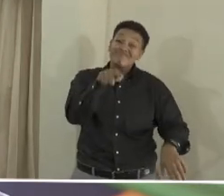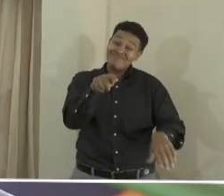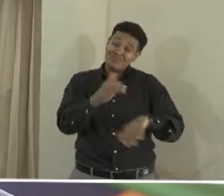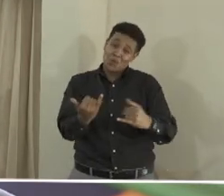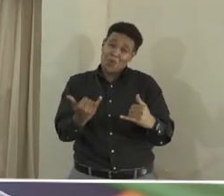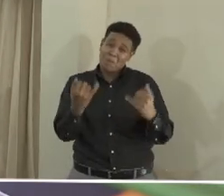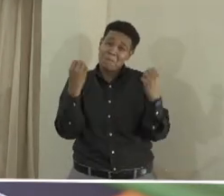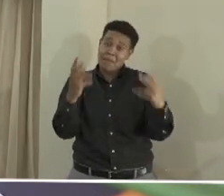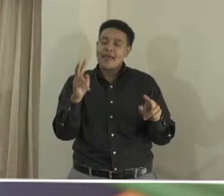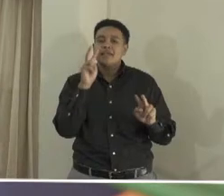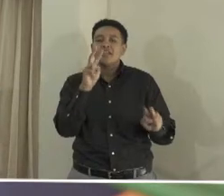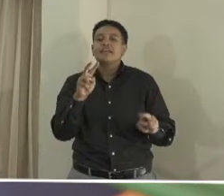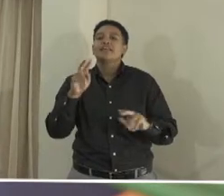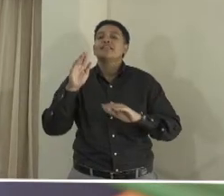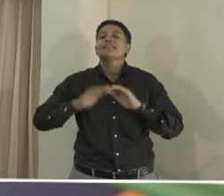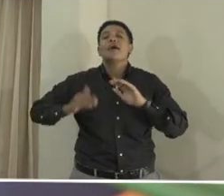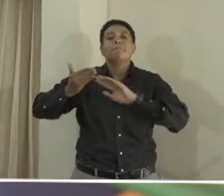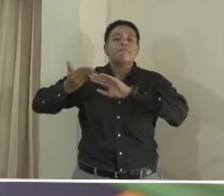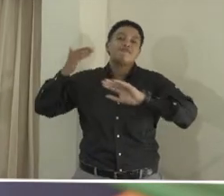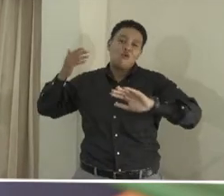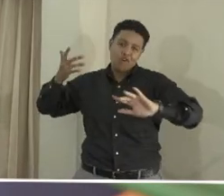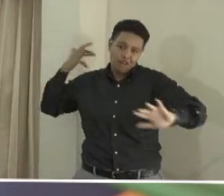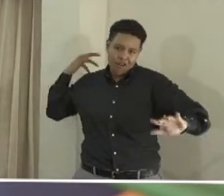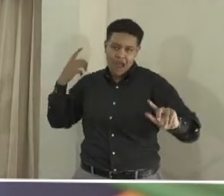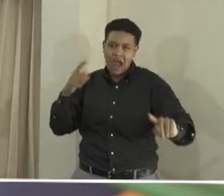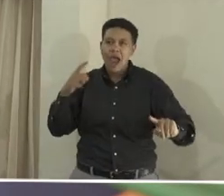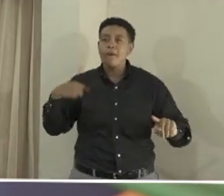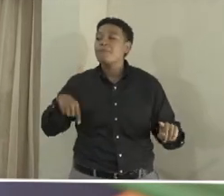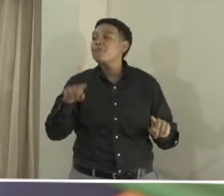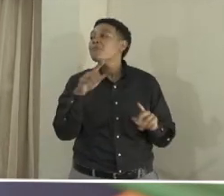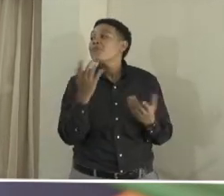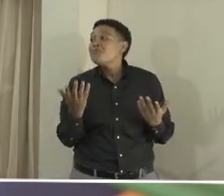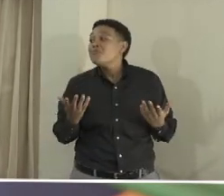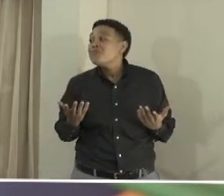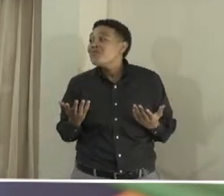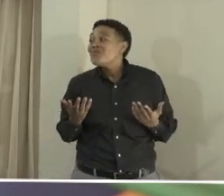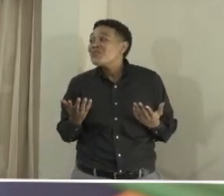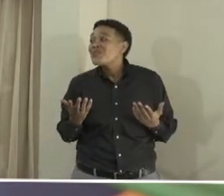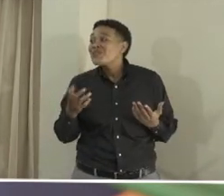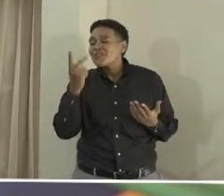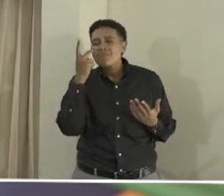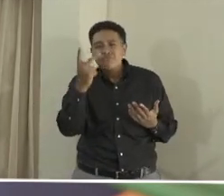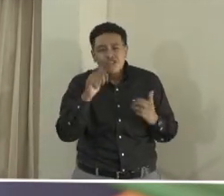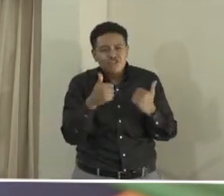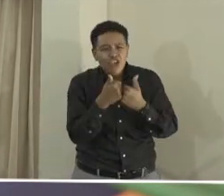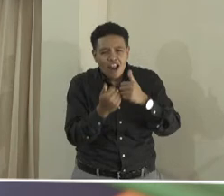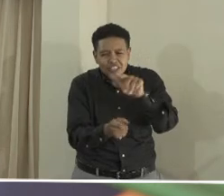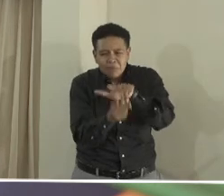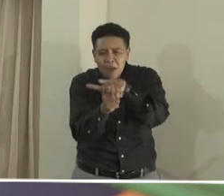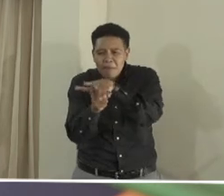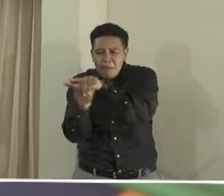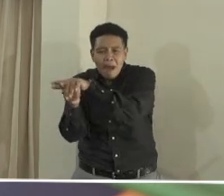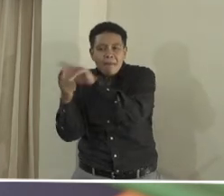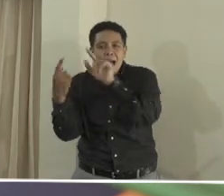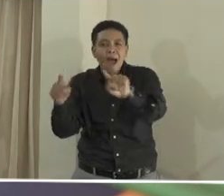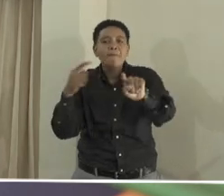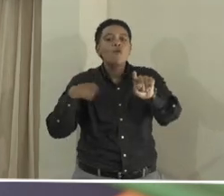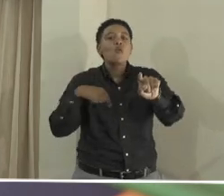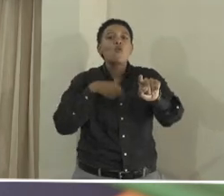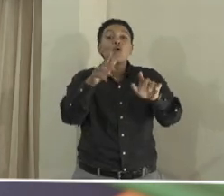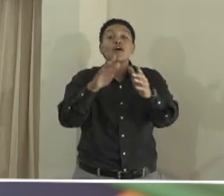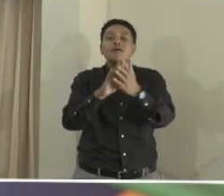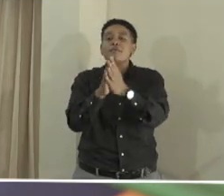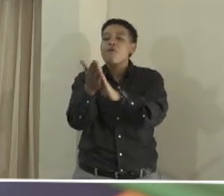service than even before. When there comes to us challenges, we turn them